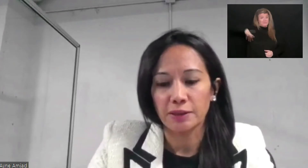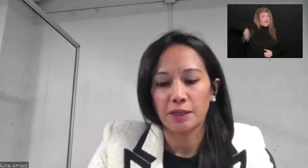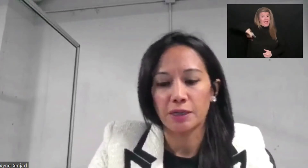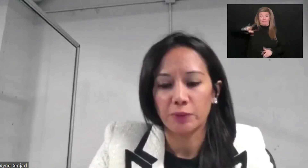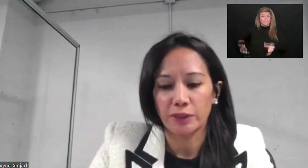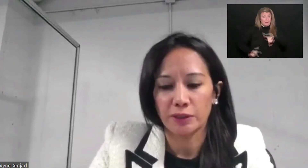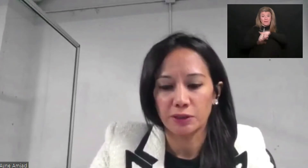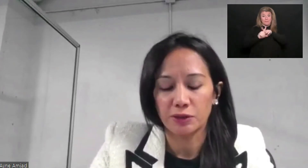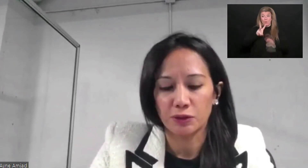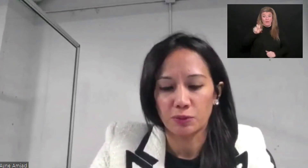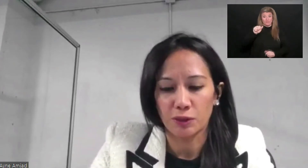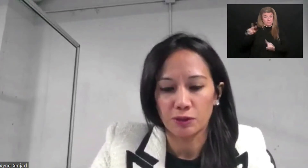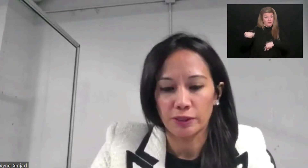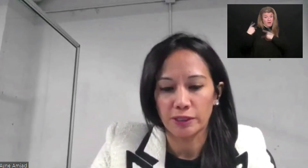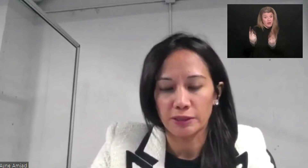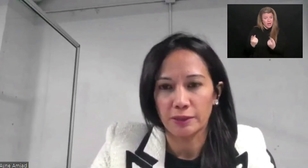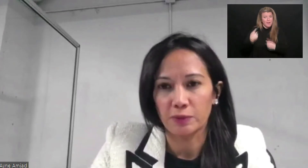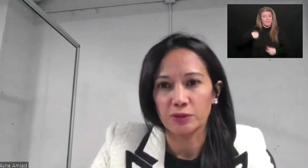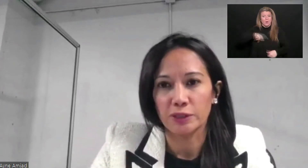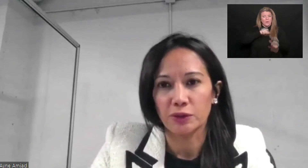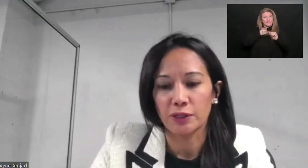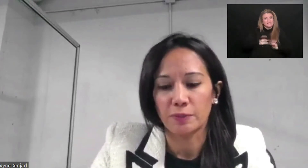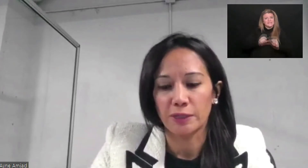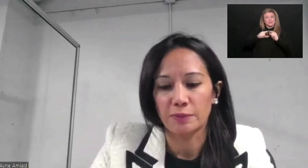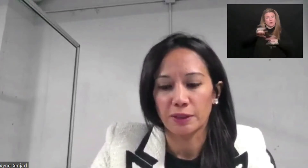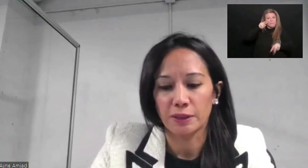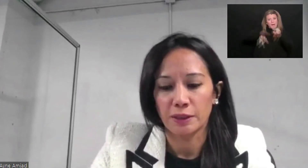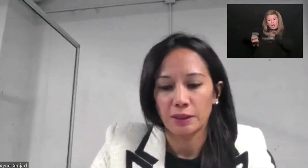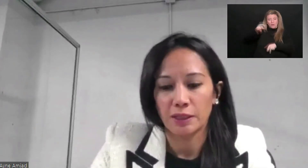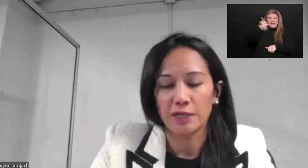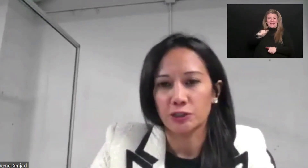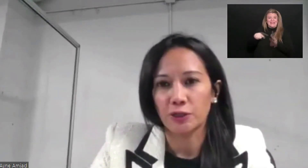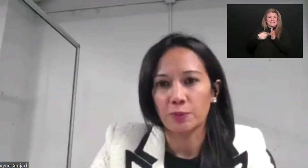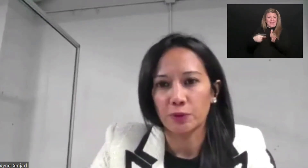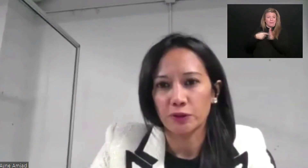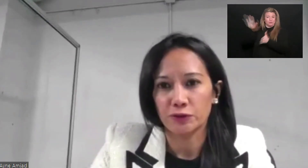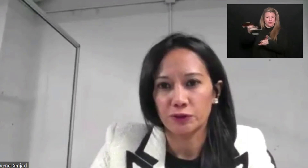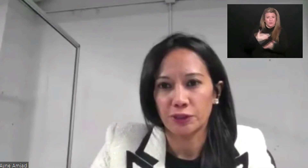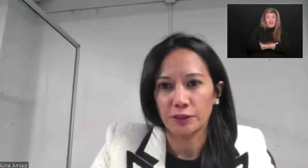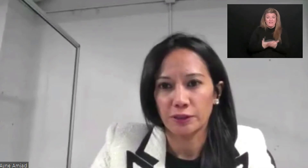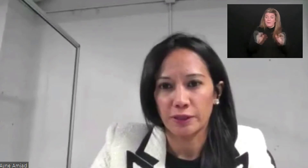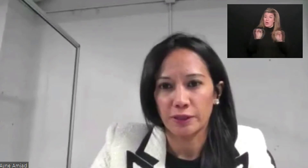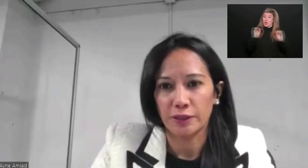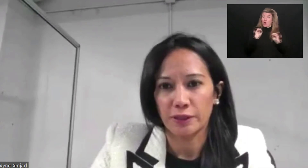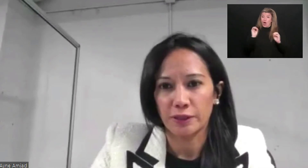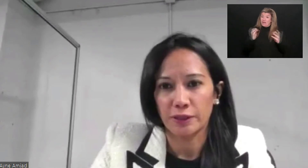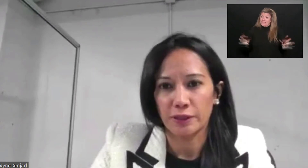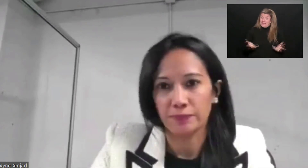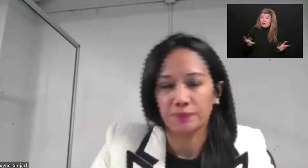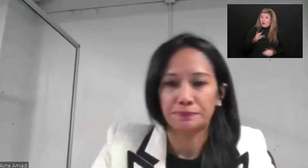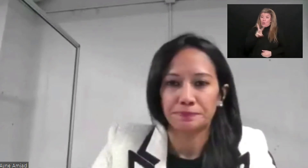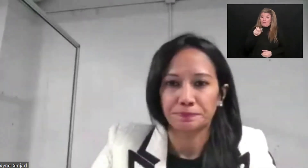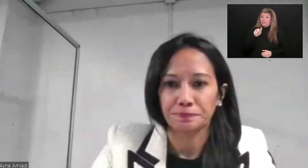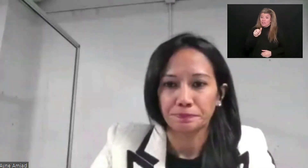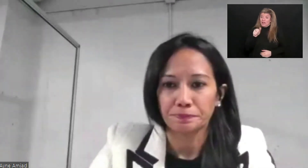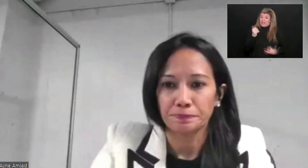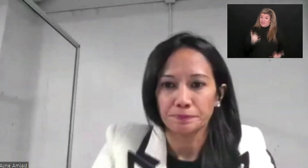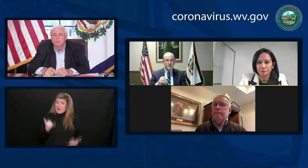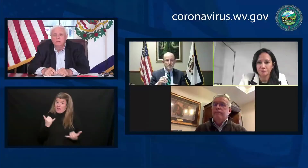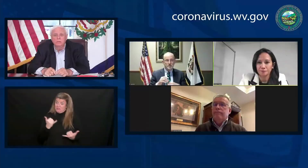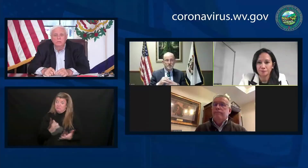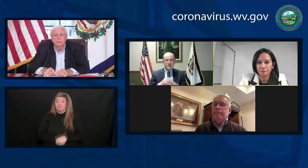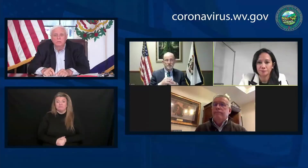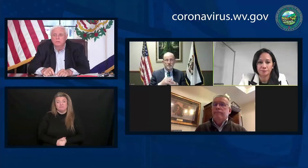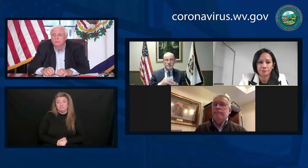date, but we continue to monitor any samples that do come in, but none has showed up in West Virginia as of today.